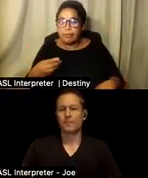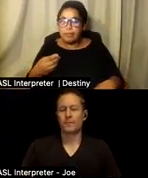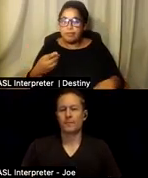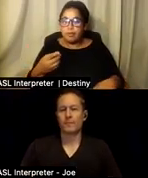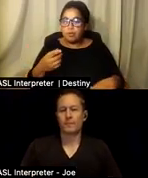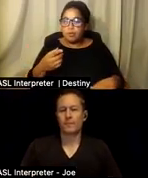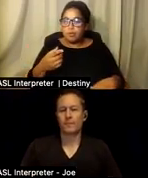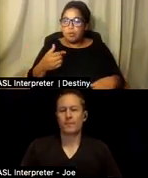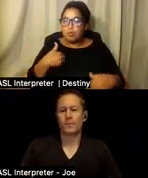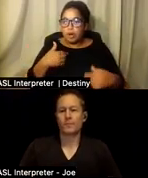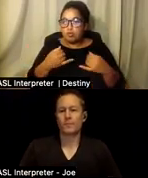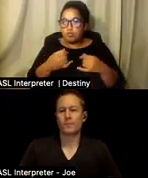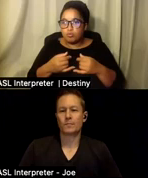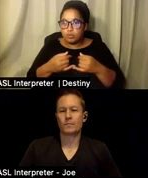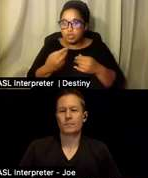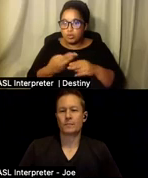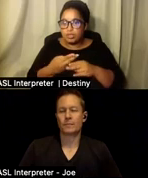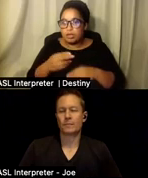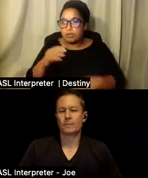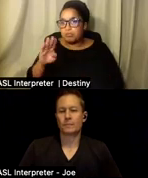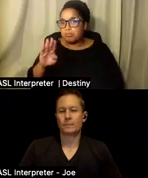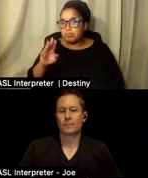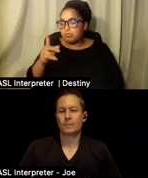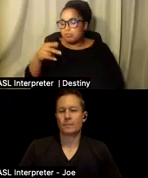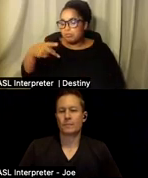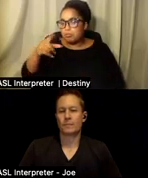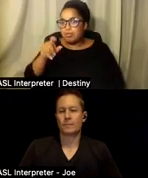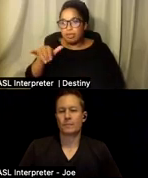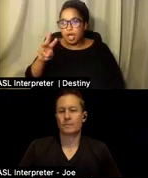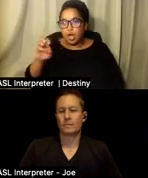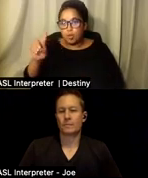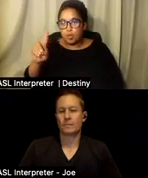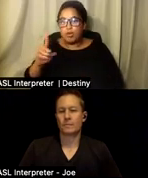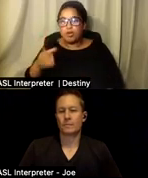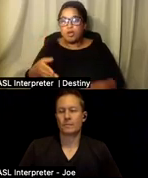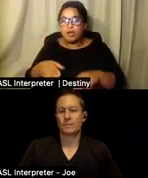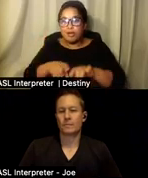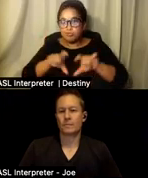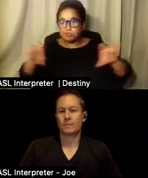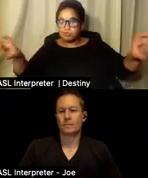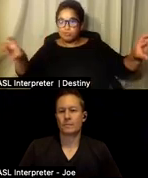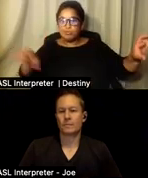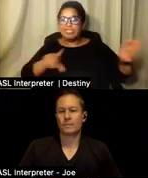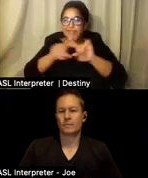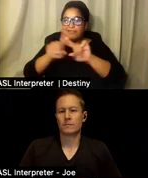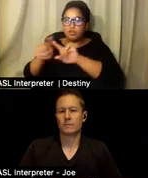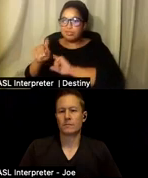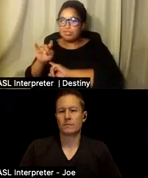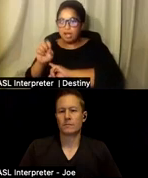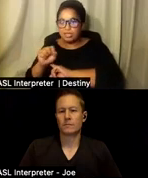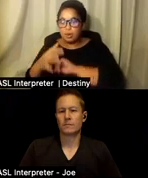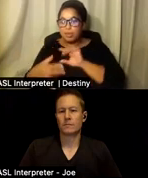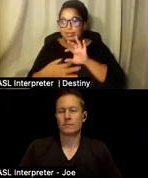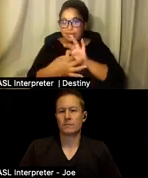we're actually running a piece of plywood across multiple studs and then attaching the unit to the plywood that has